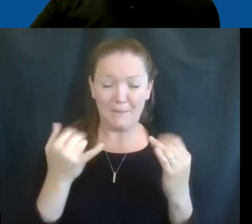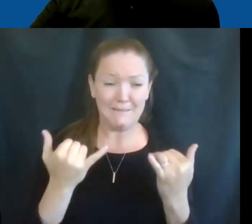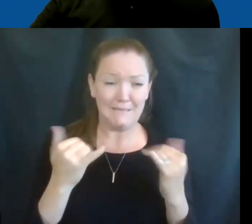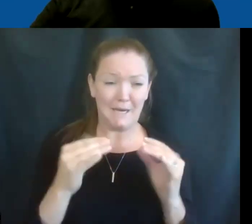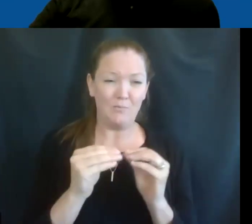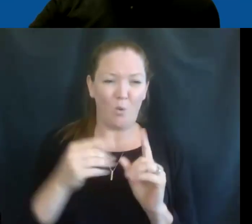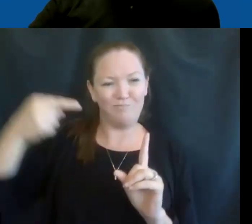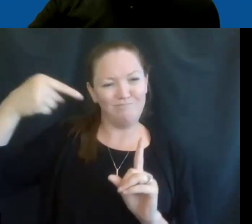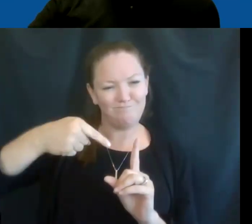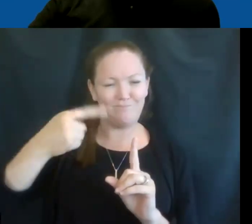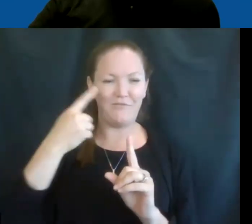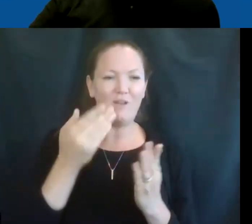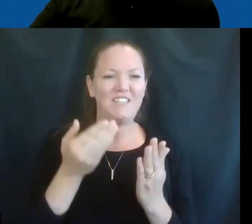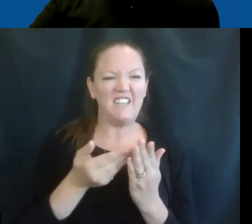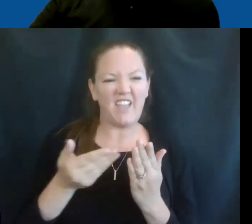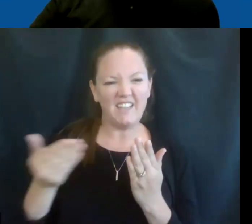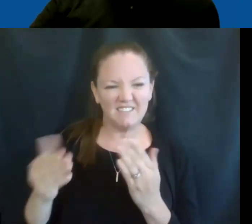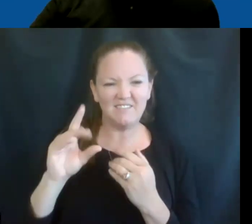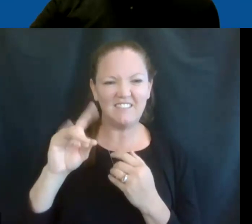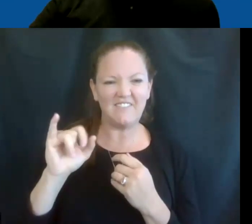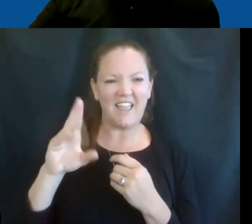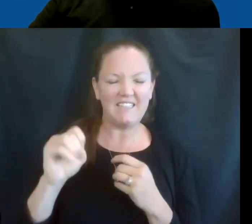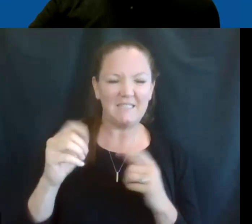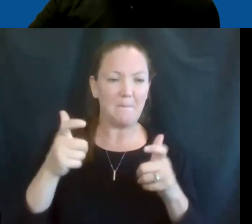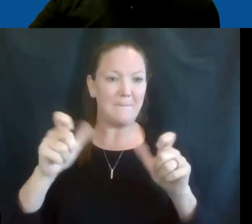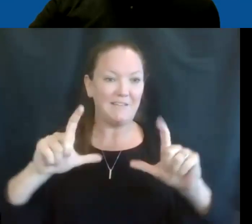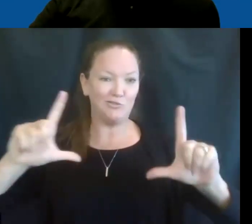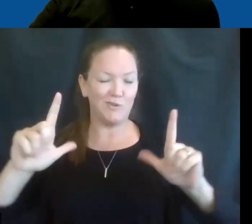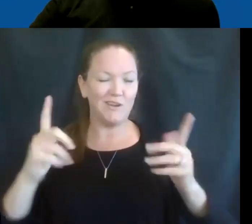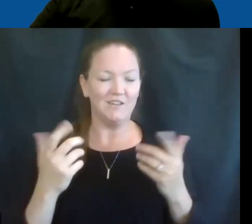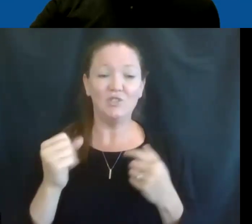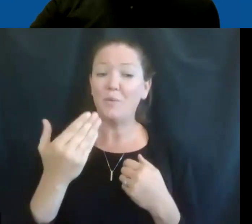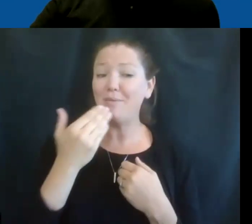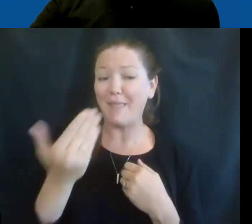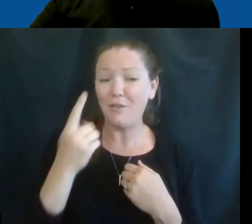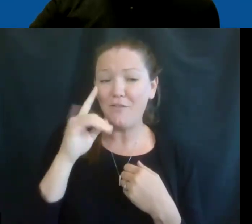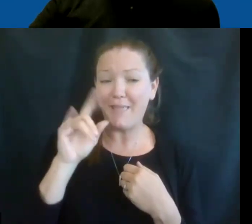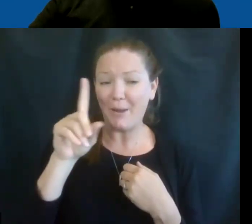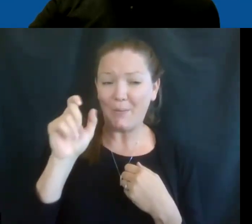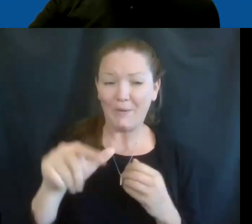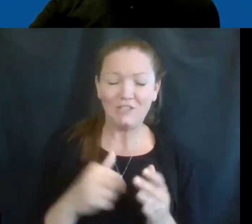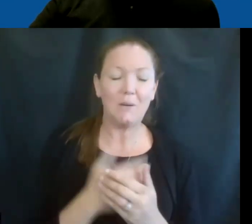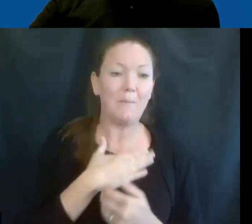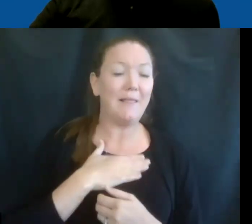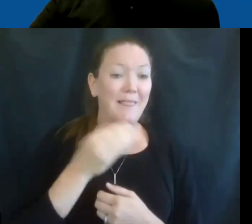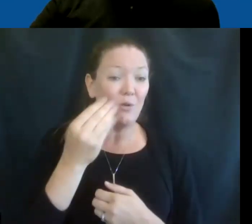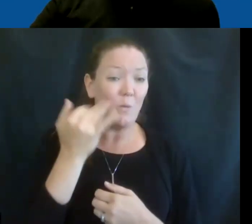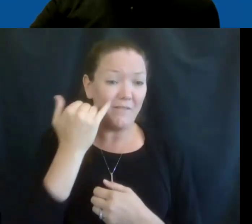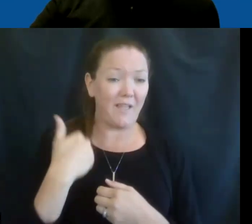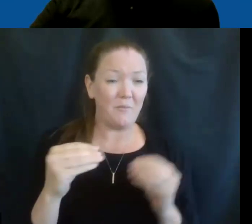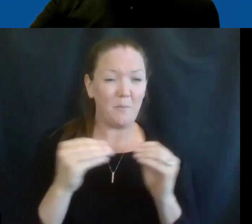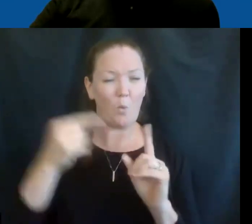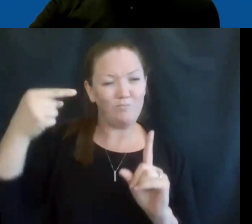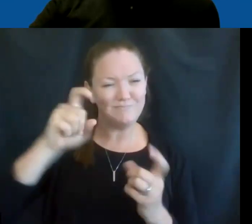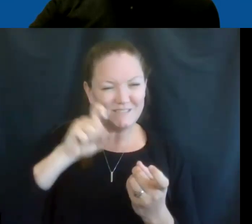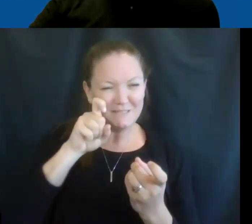to devices and, specifically on large screen devices. So, Catherine, thank you so much for your question. Please let us know if you have anything more